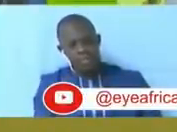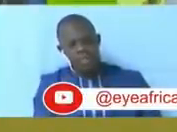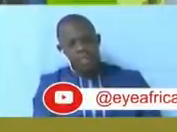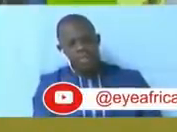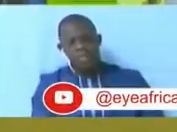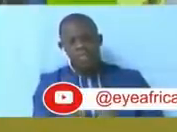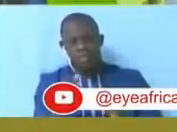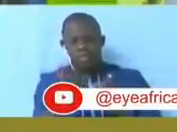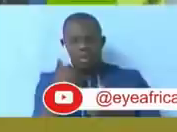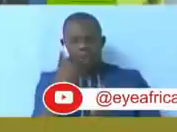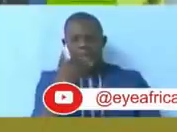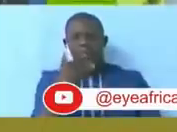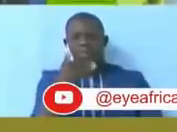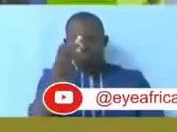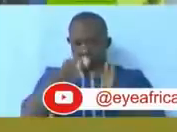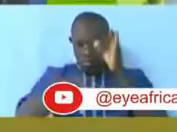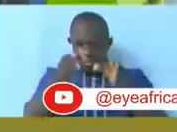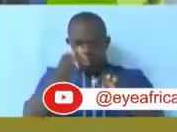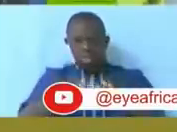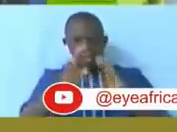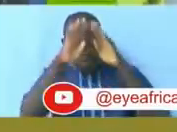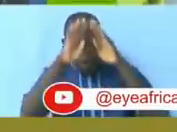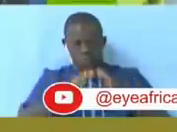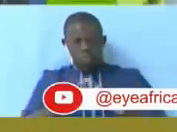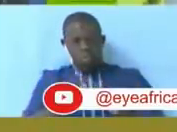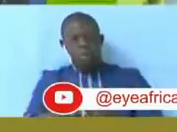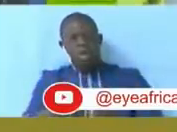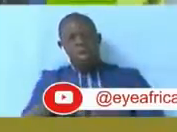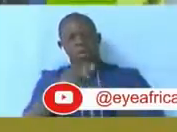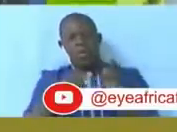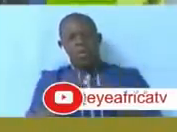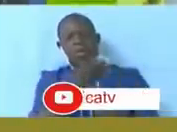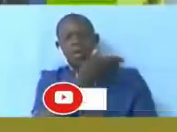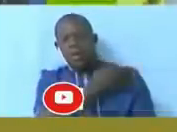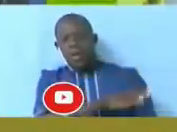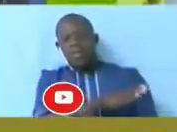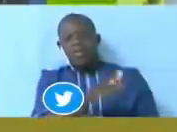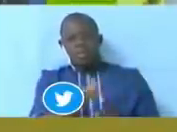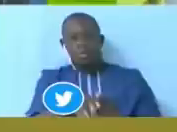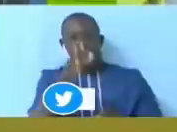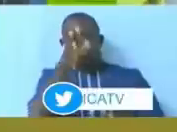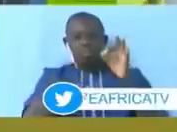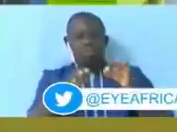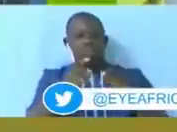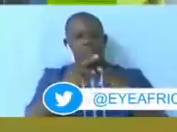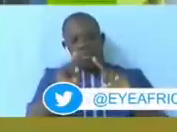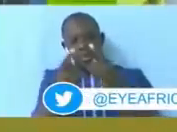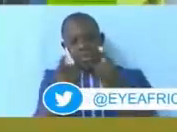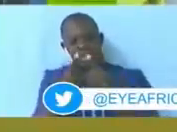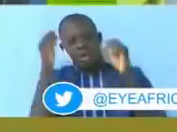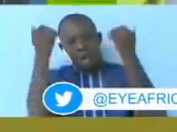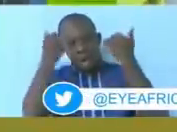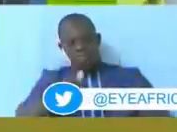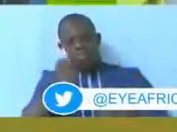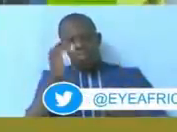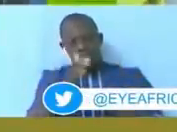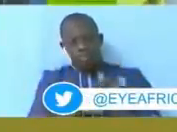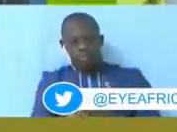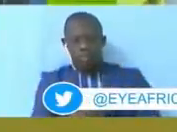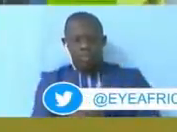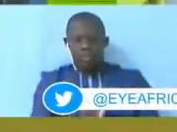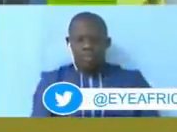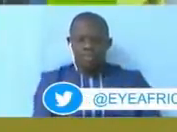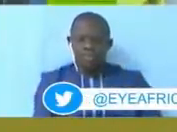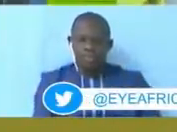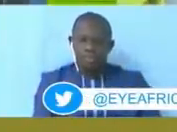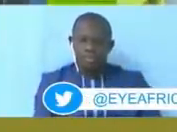ask the court to dismiss the charge. Je to tumir moni ye sikani ndro keno kiti kiti onyati no kafo kiti eko pur